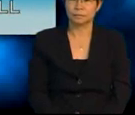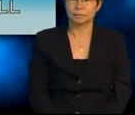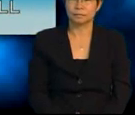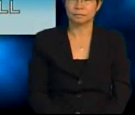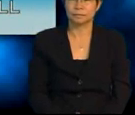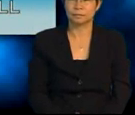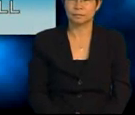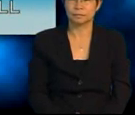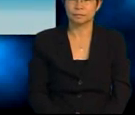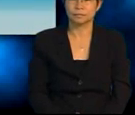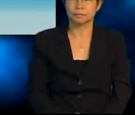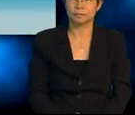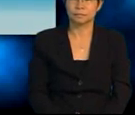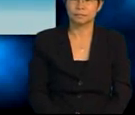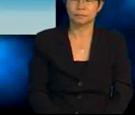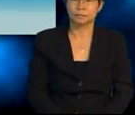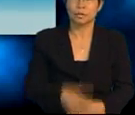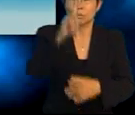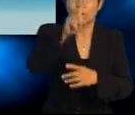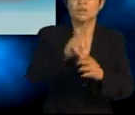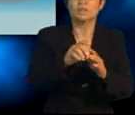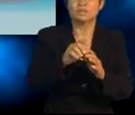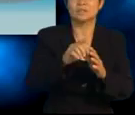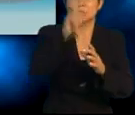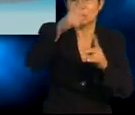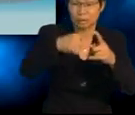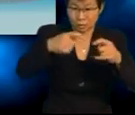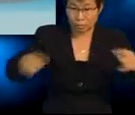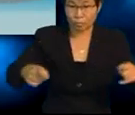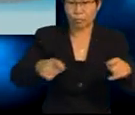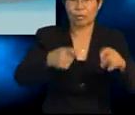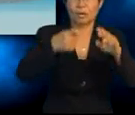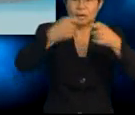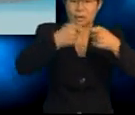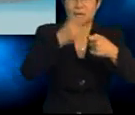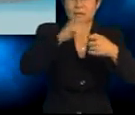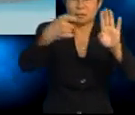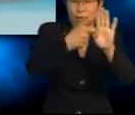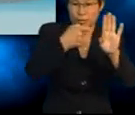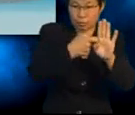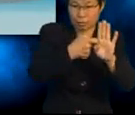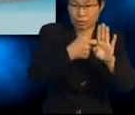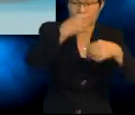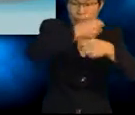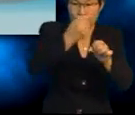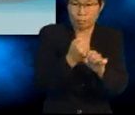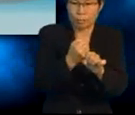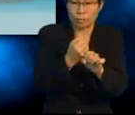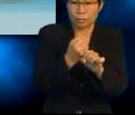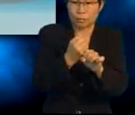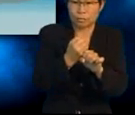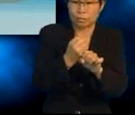One source of electricity is the battery. In its cells, electricity is produced through